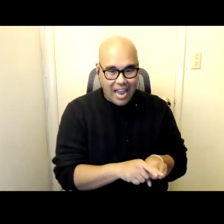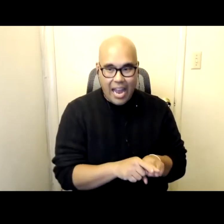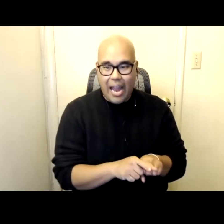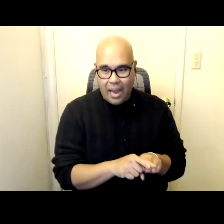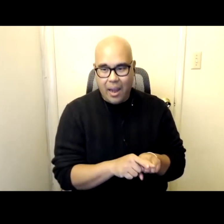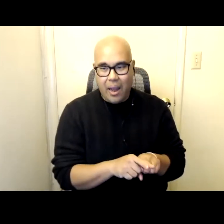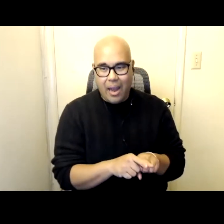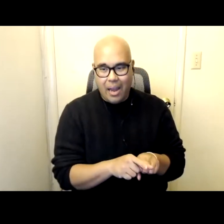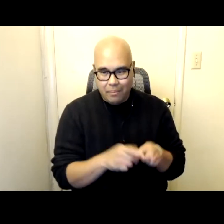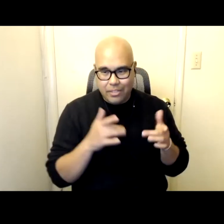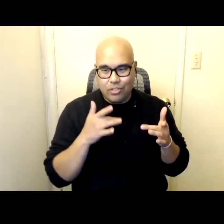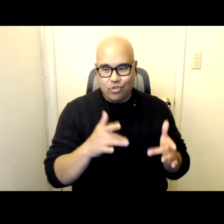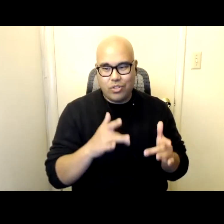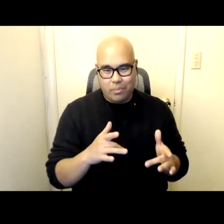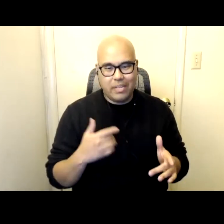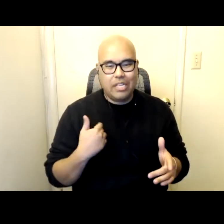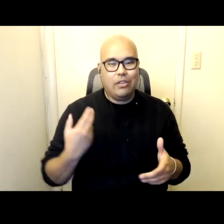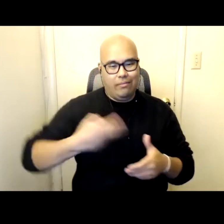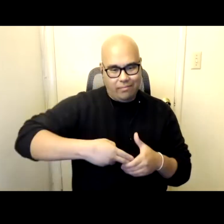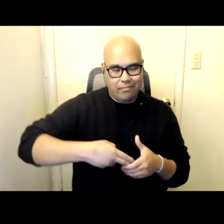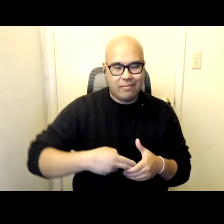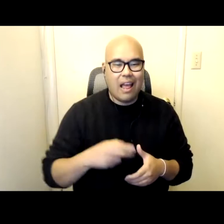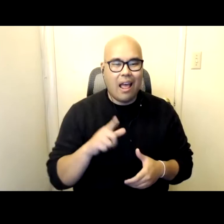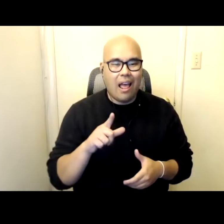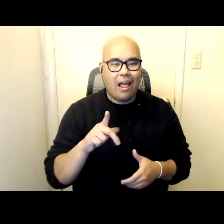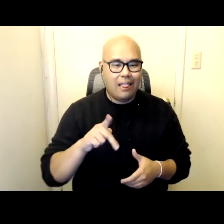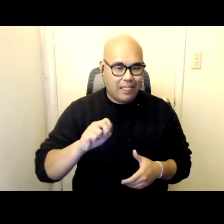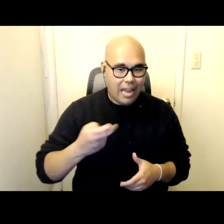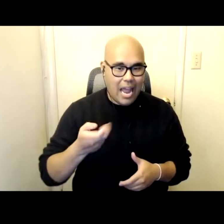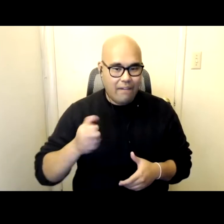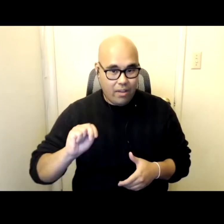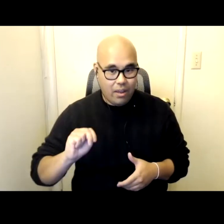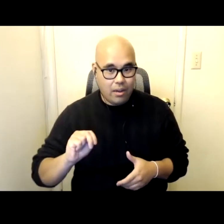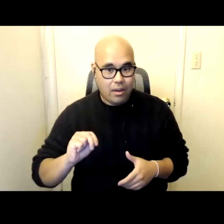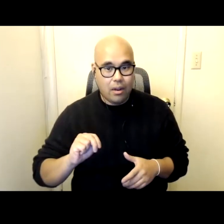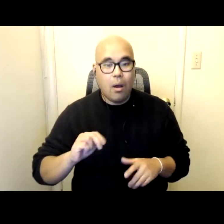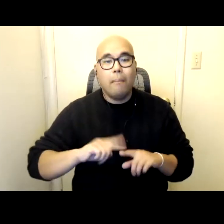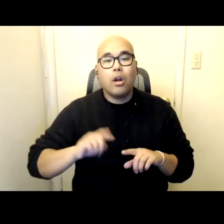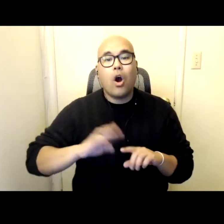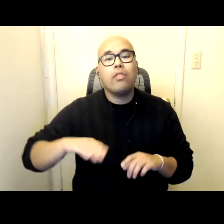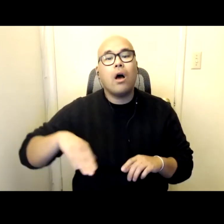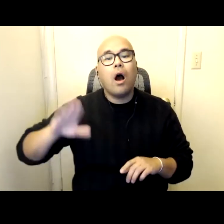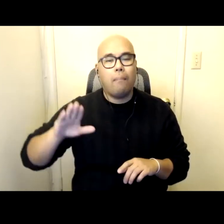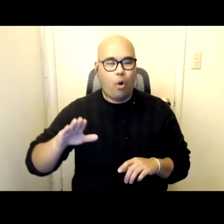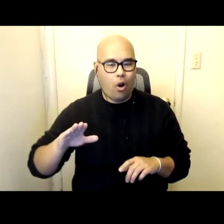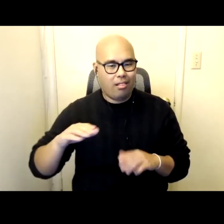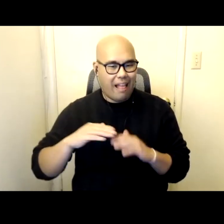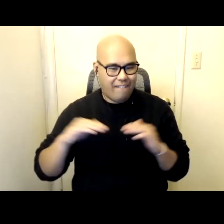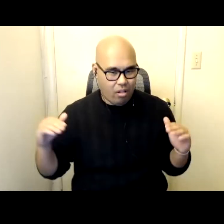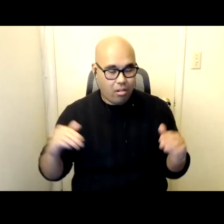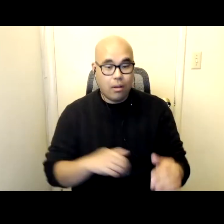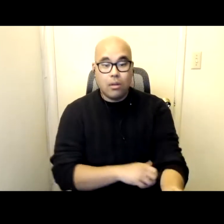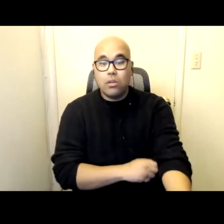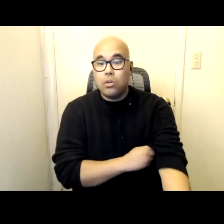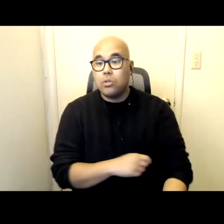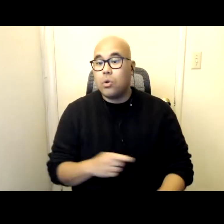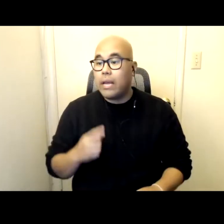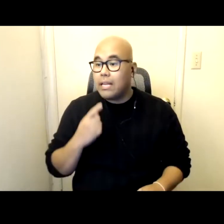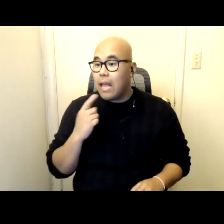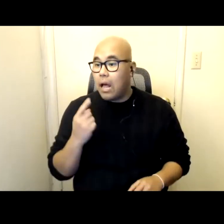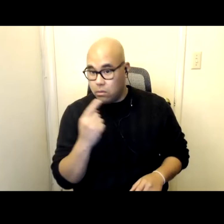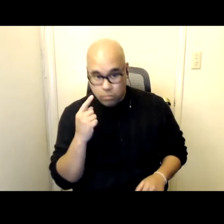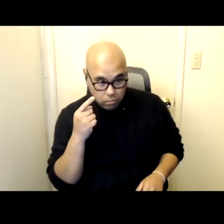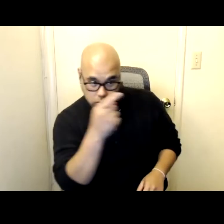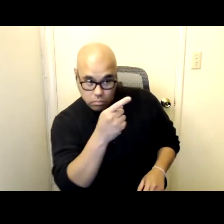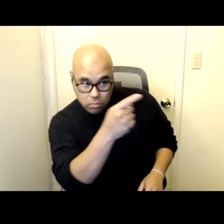stop, Lake Haven. The track is on the upper level. He points across the station to the metal